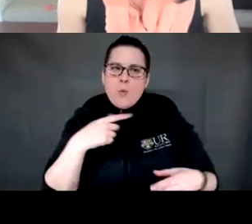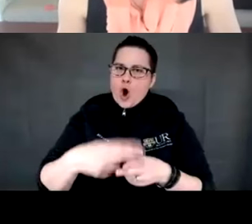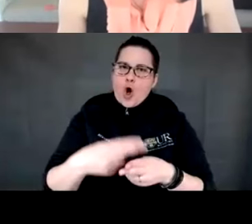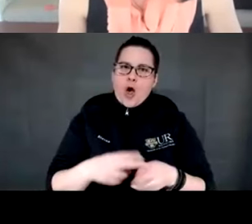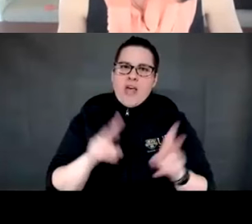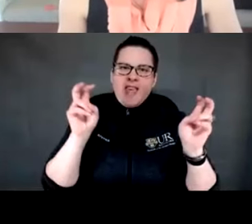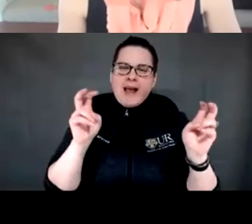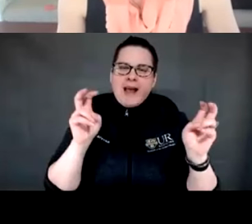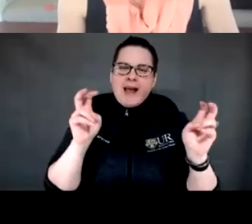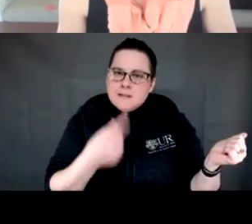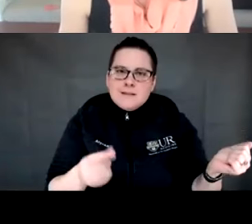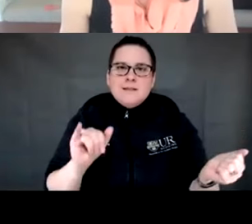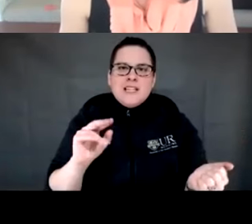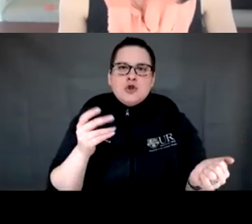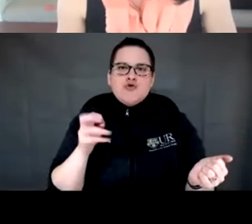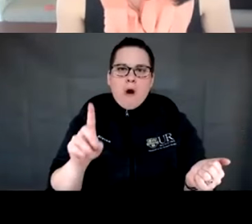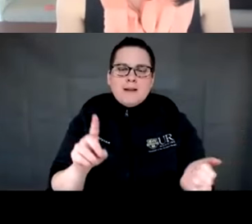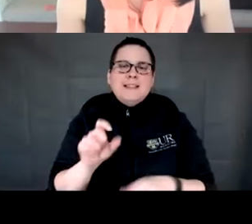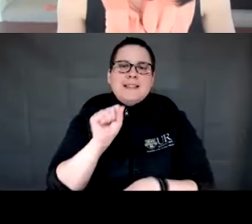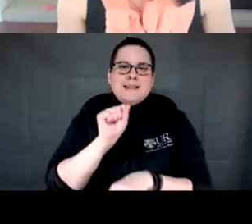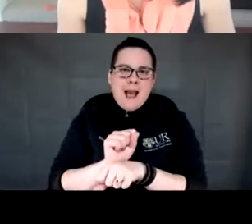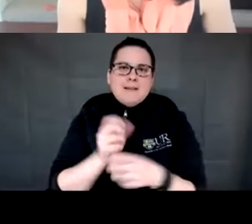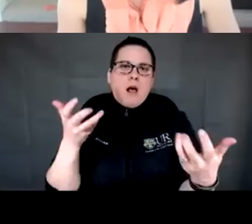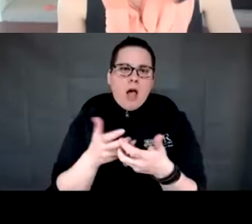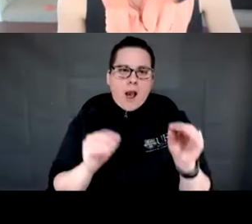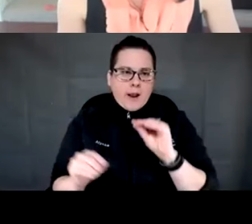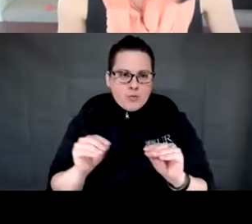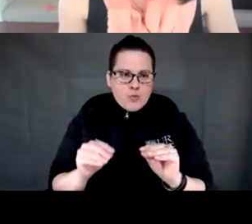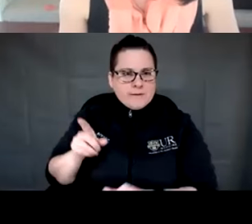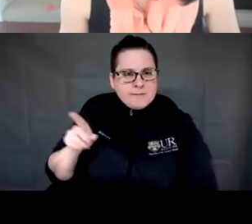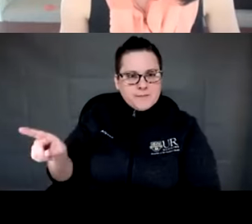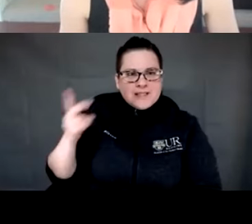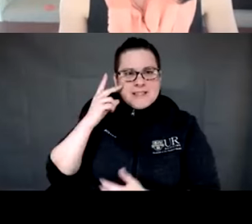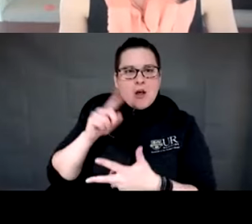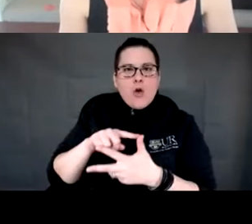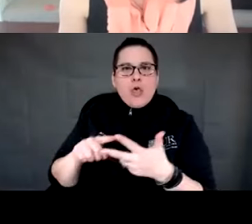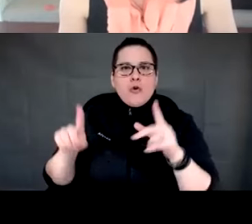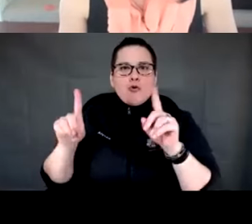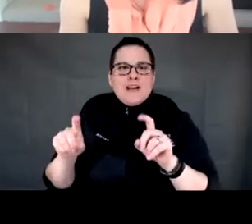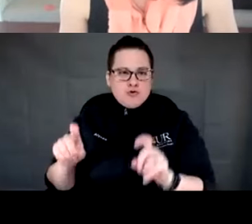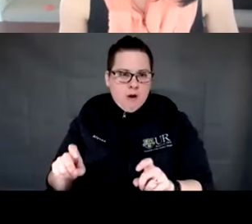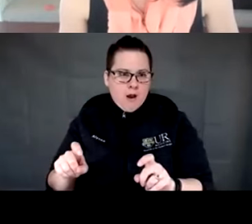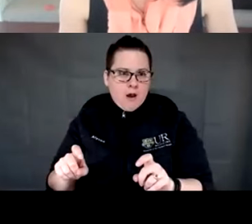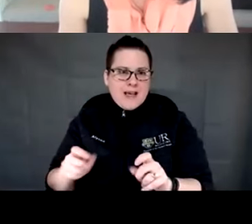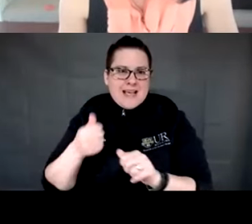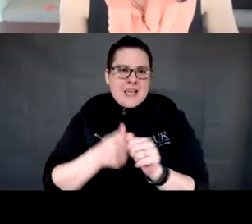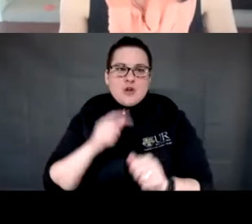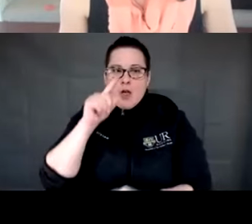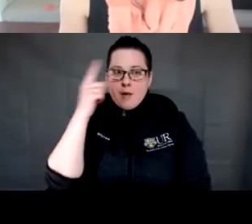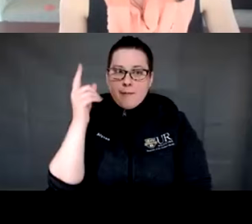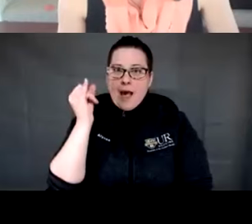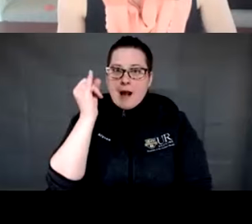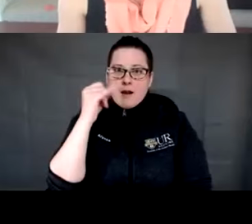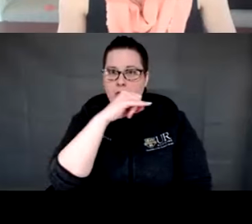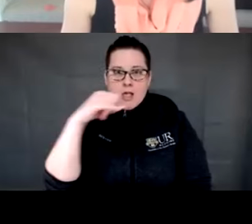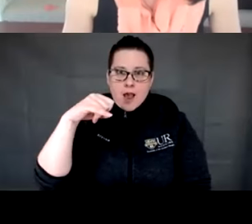an instructed task-aligned movement. So in the schematic here, I've shown 3 trials, each schematized by a black line with a bump